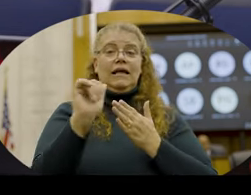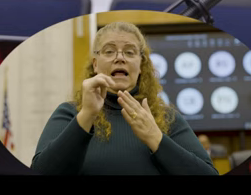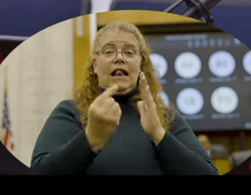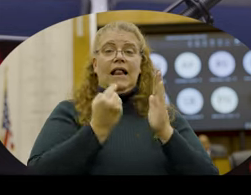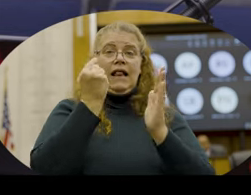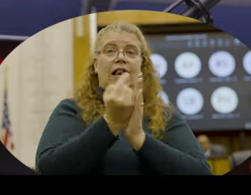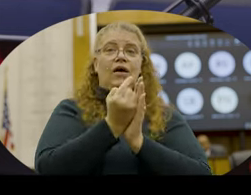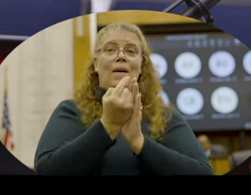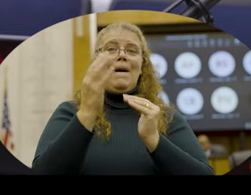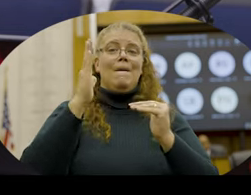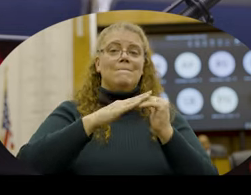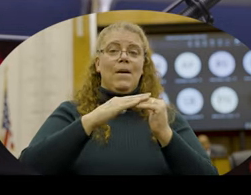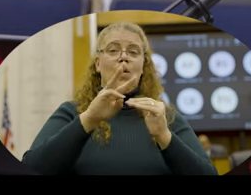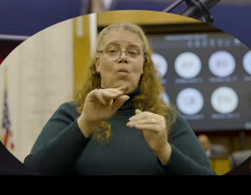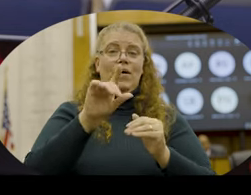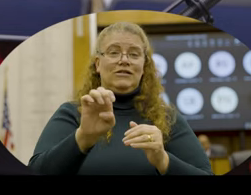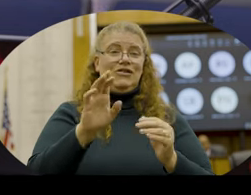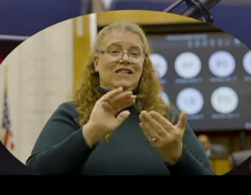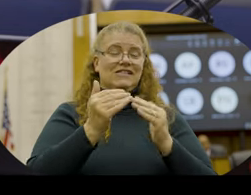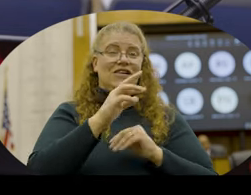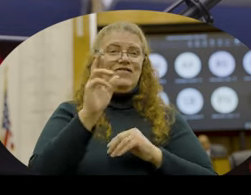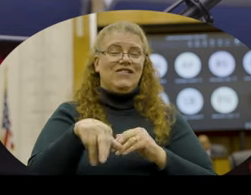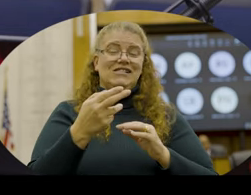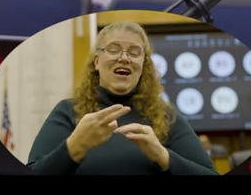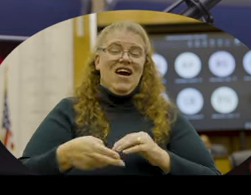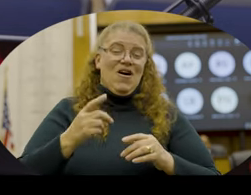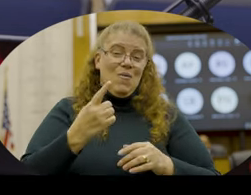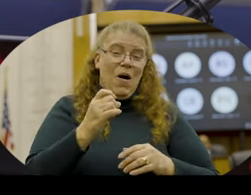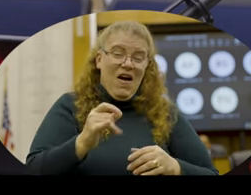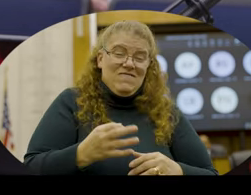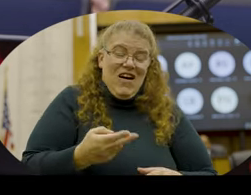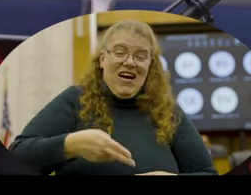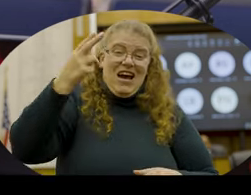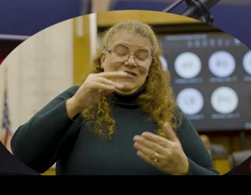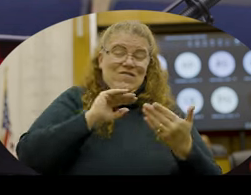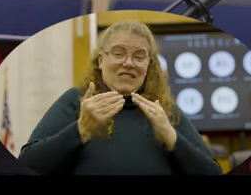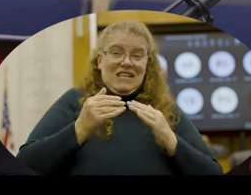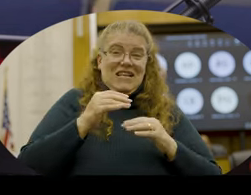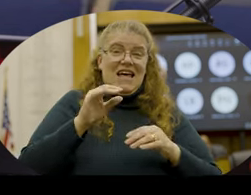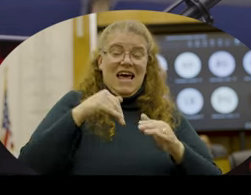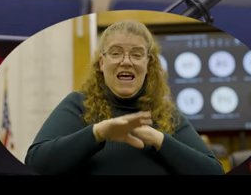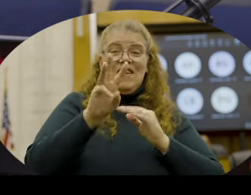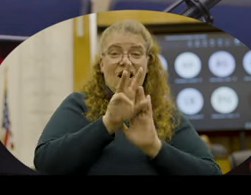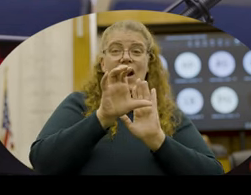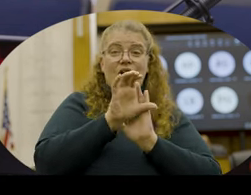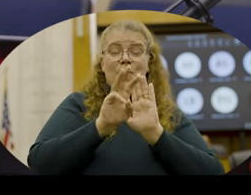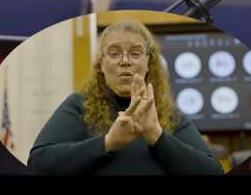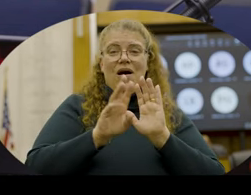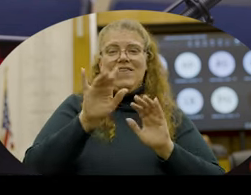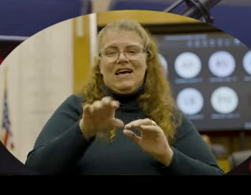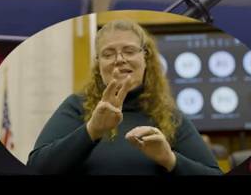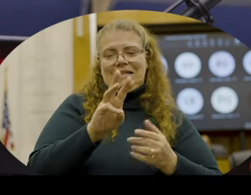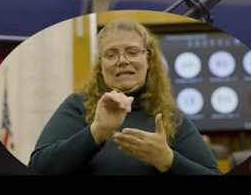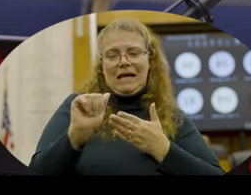We have allocated $10 million to continue to replace our aging city fleet and $14.5 million toward